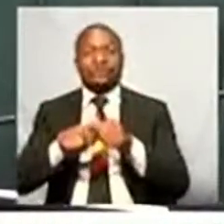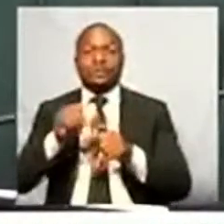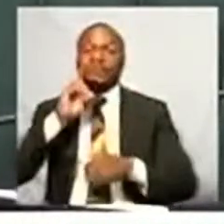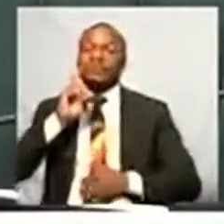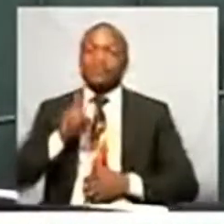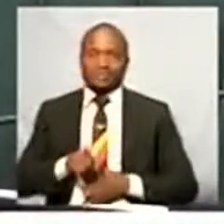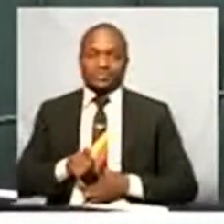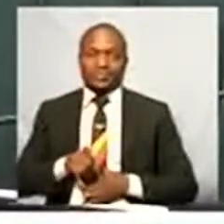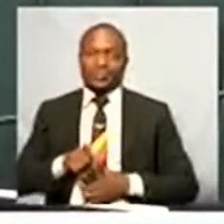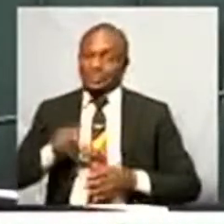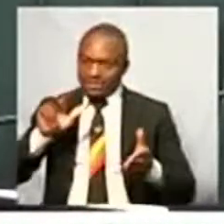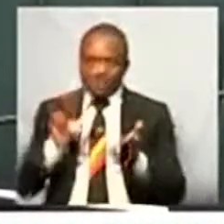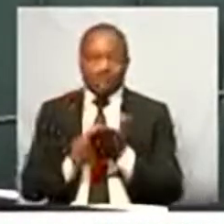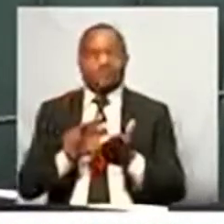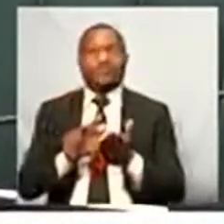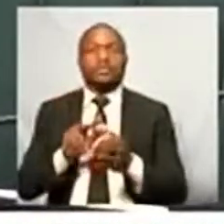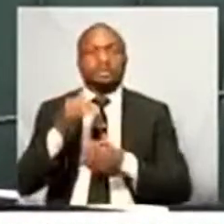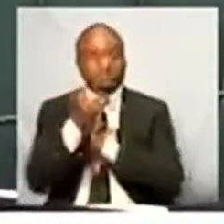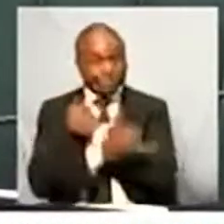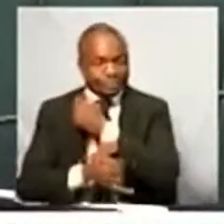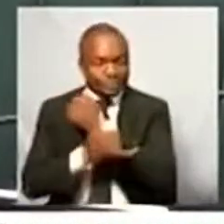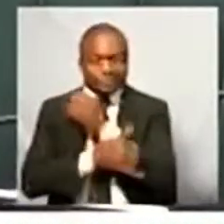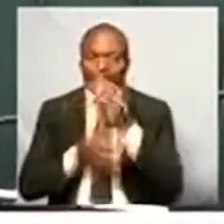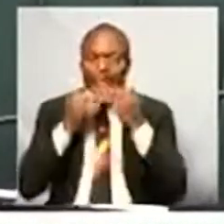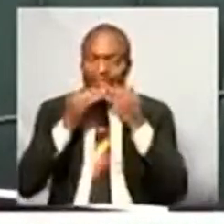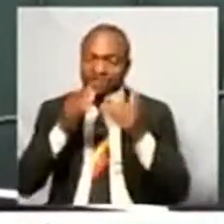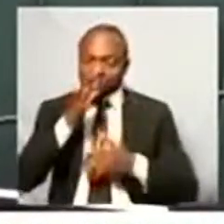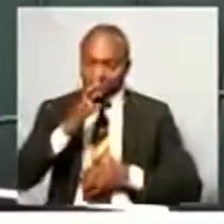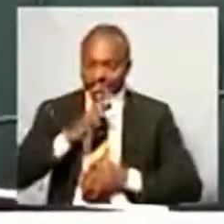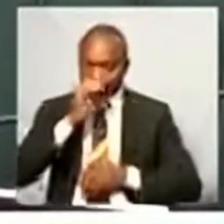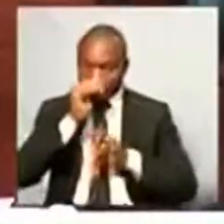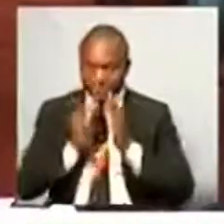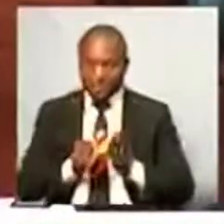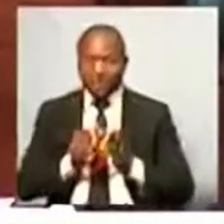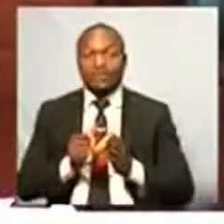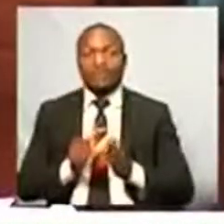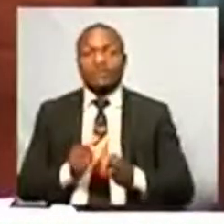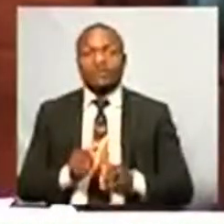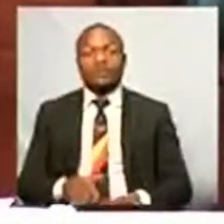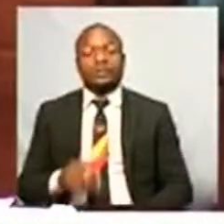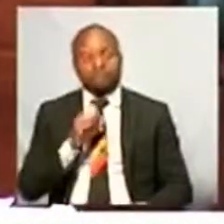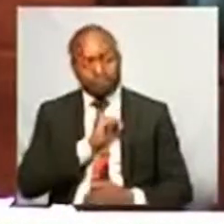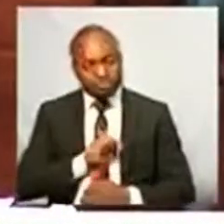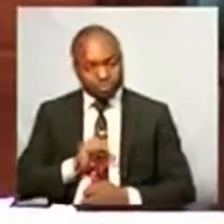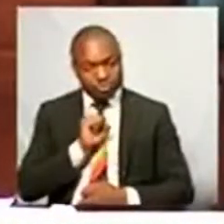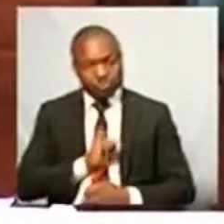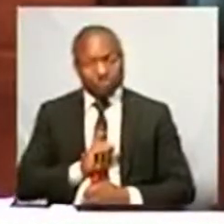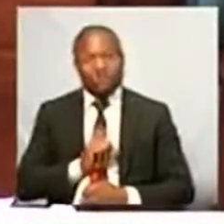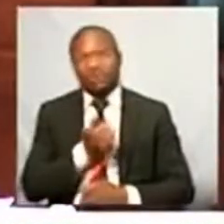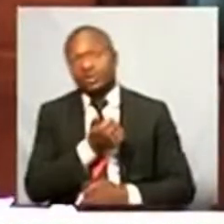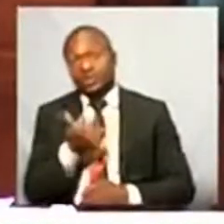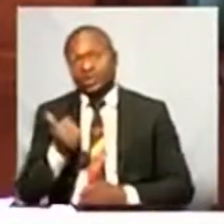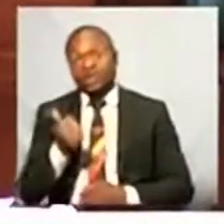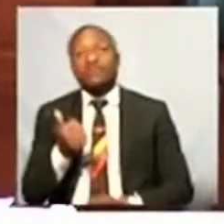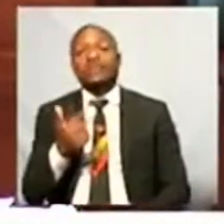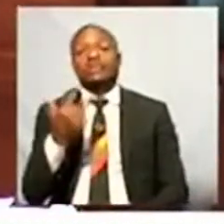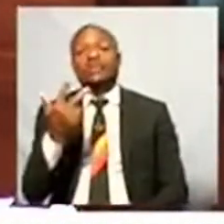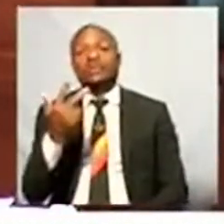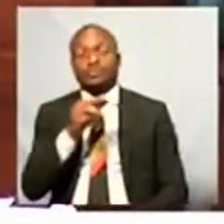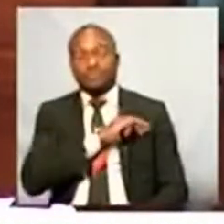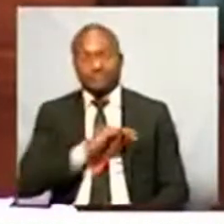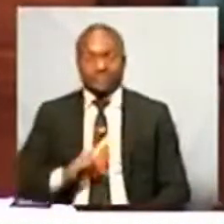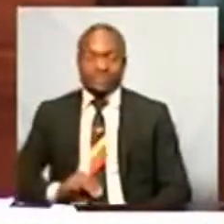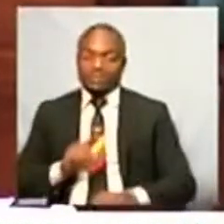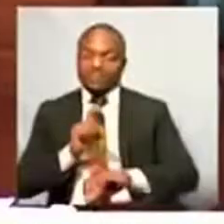should also sign as a country. I thank you, Madam Speaker. Thank you. My apologies to the remaining 3 members. We